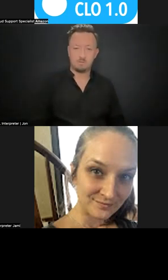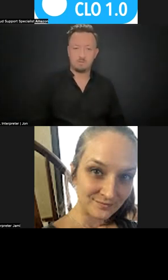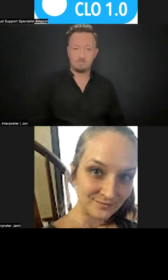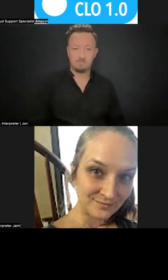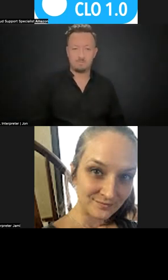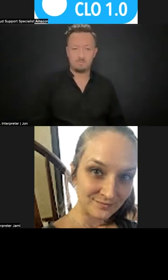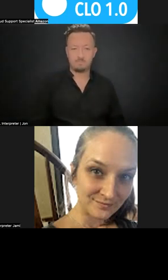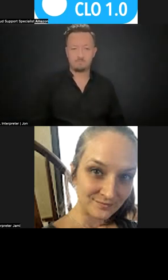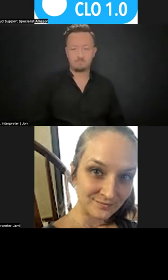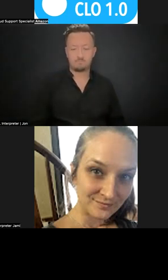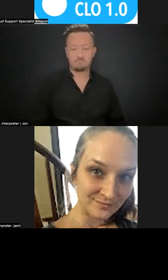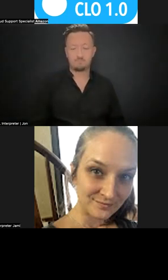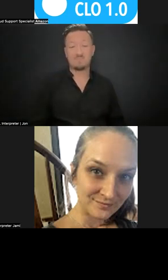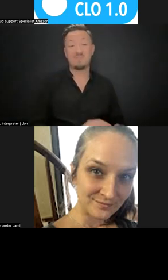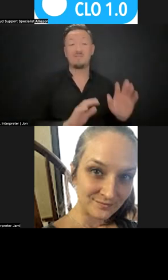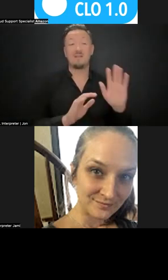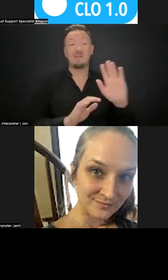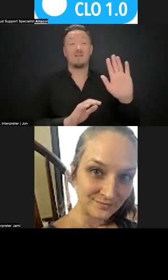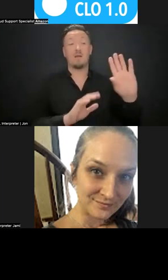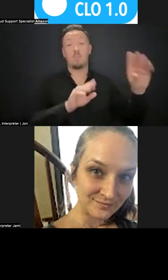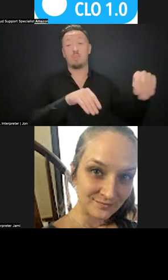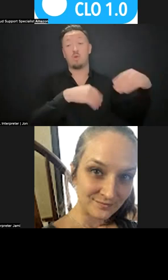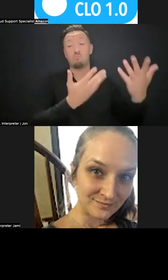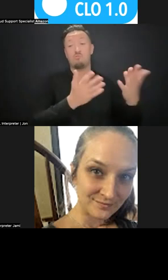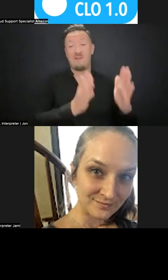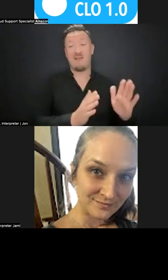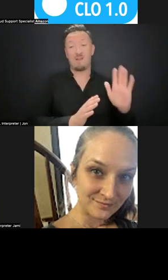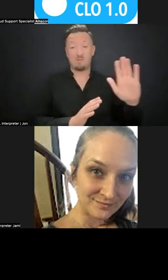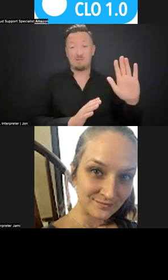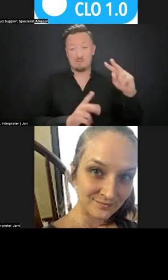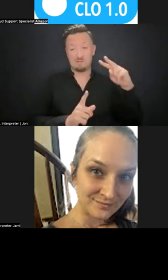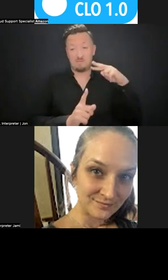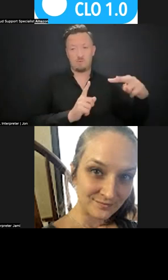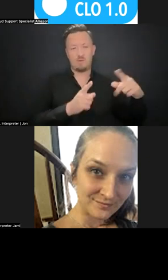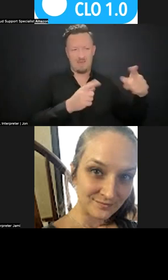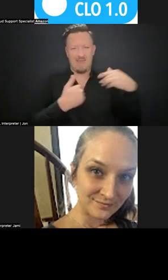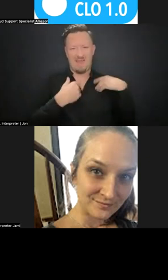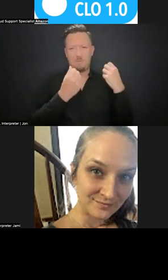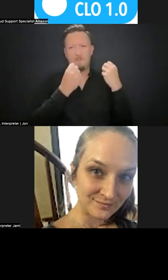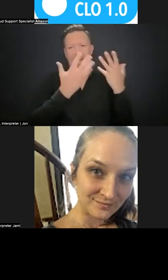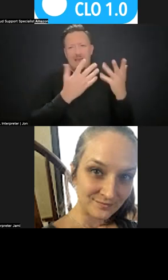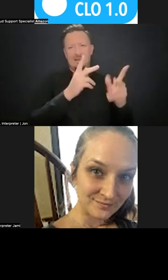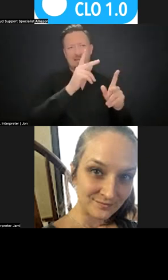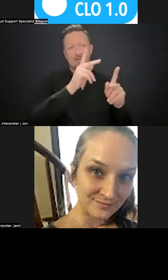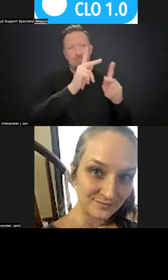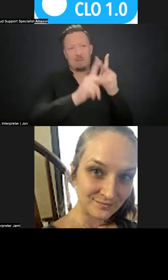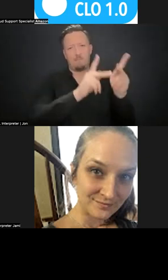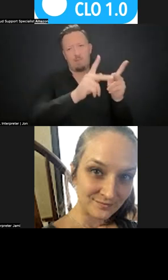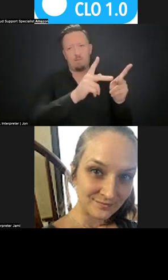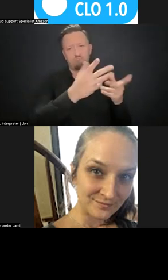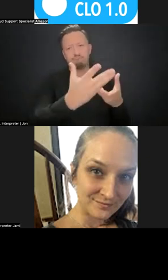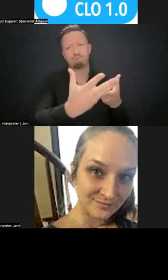and from the provider side, a lot of stakeholders are involved. Ultimately, you can see